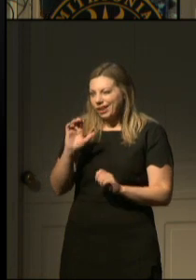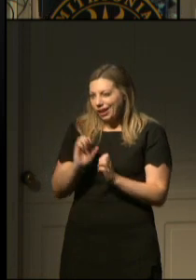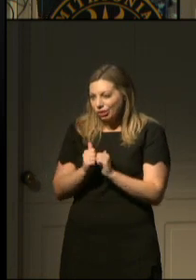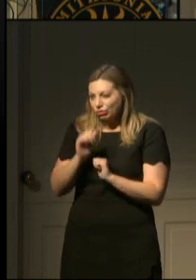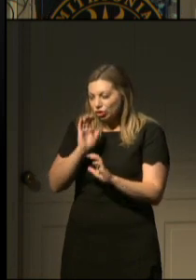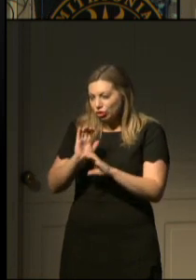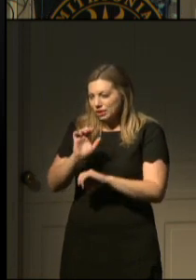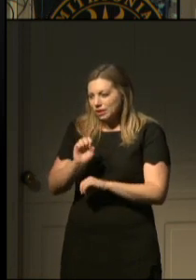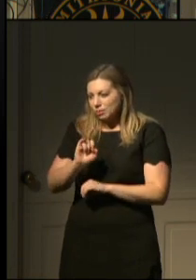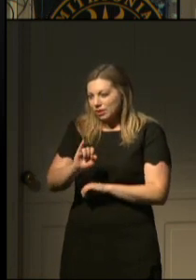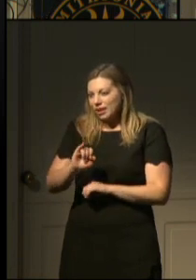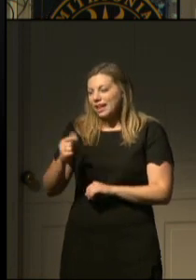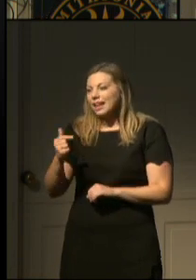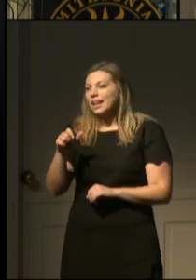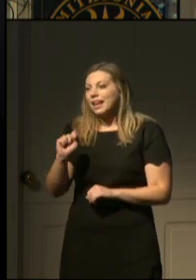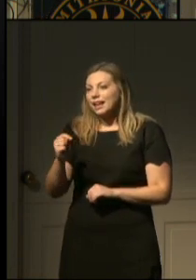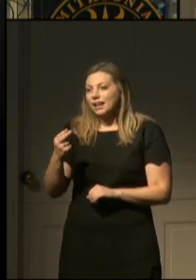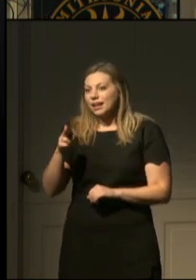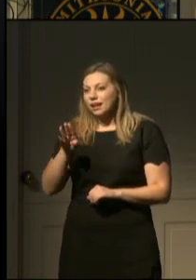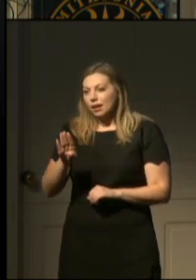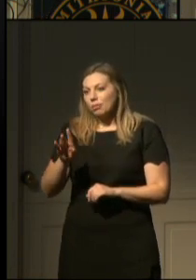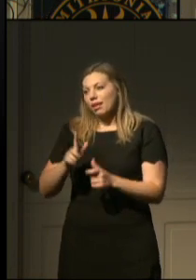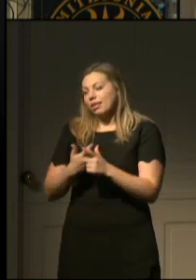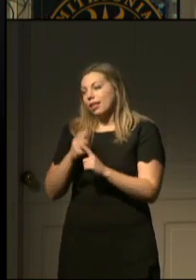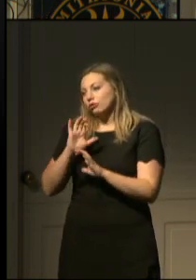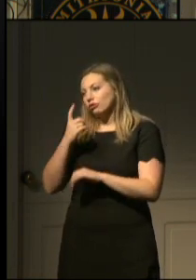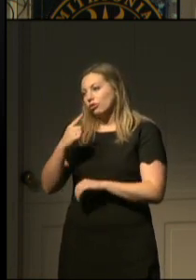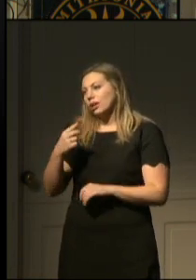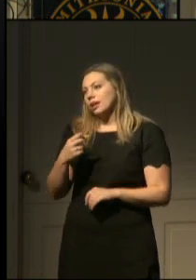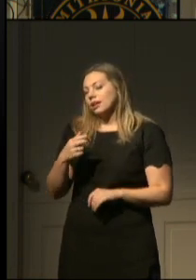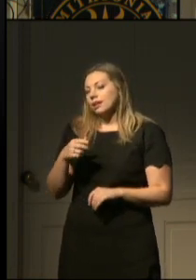Smithsonian, GitHub, and then the name PackRat, Cook, Voyager.